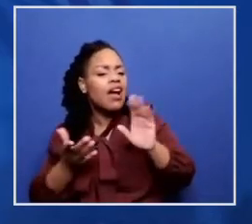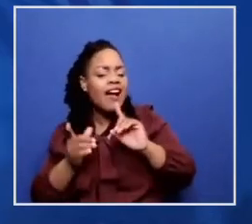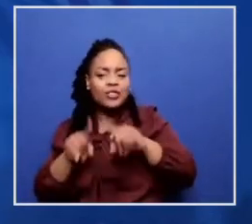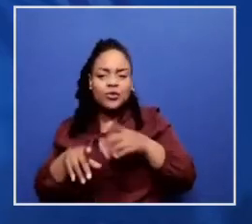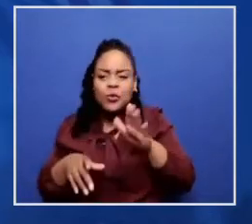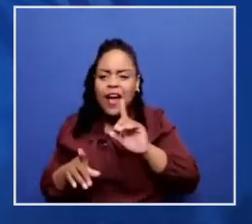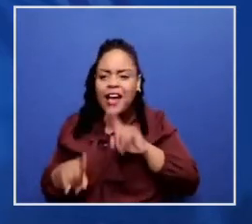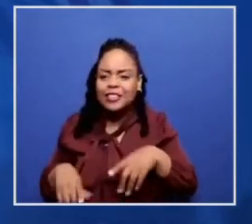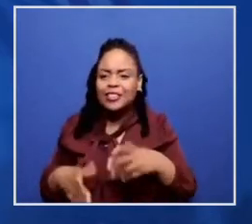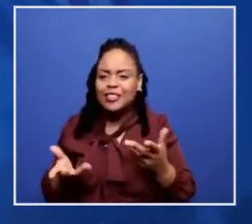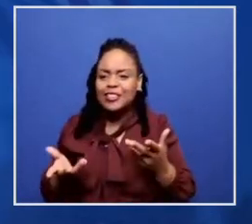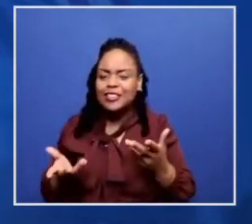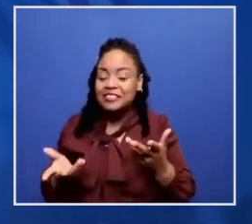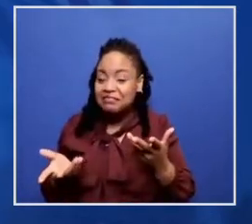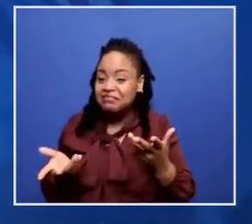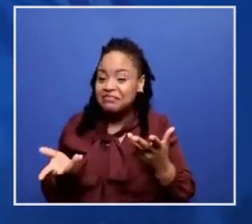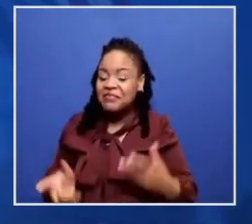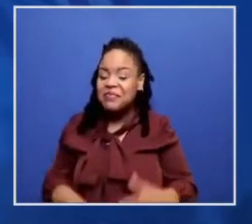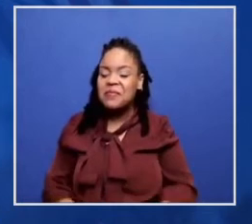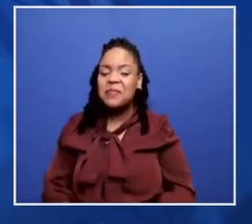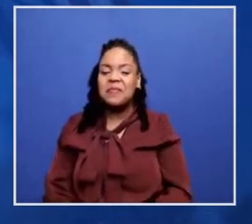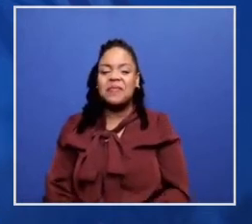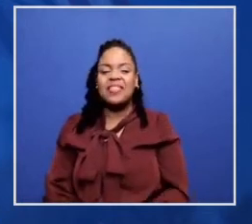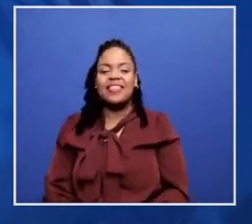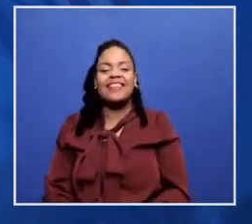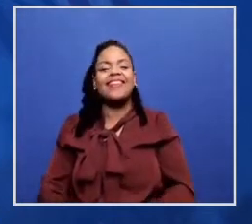Thank you, Dr. Cole. Thank you.